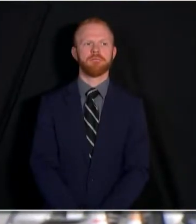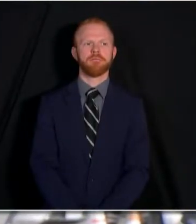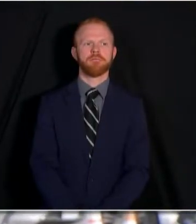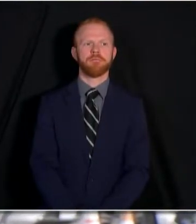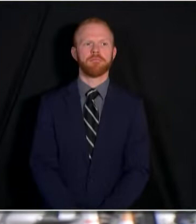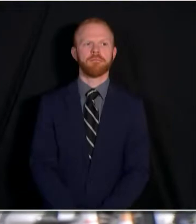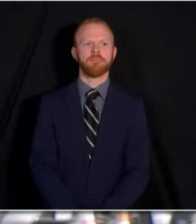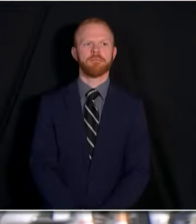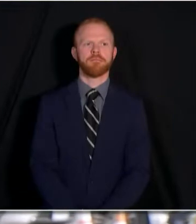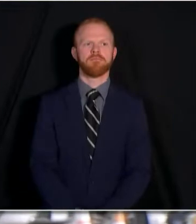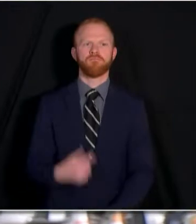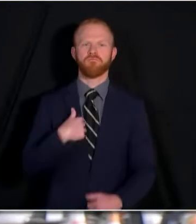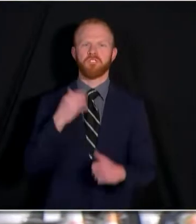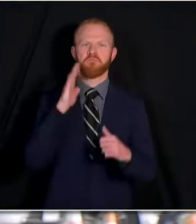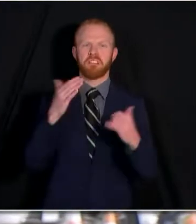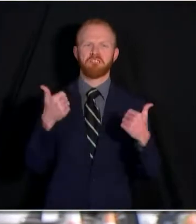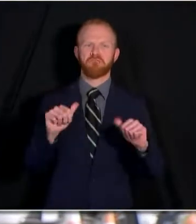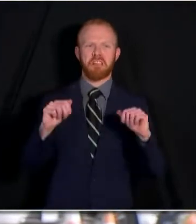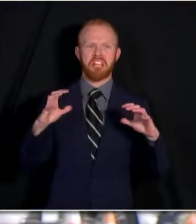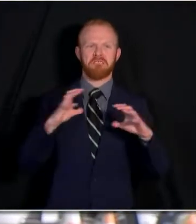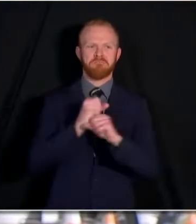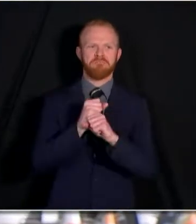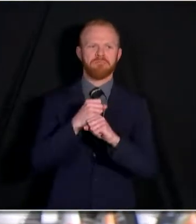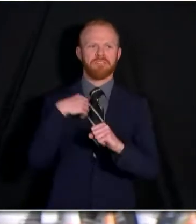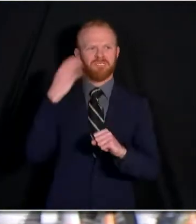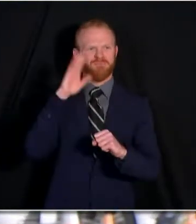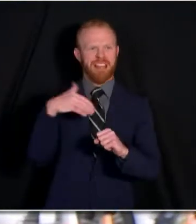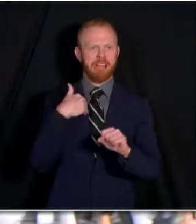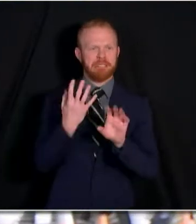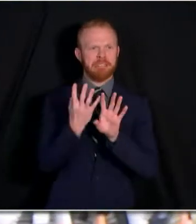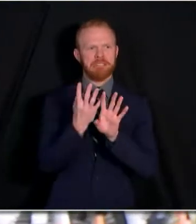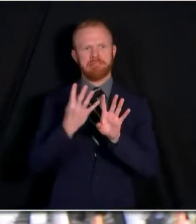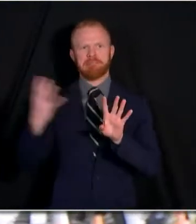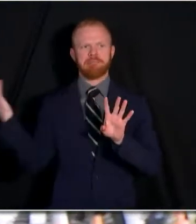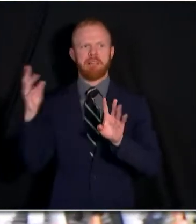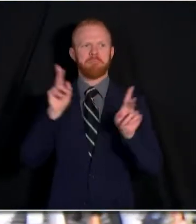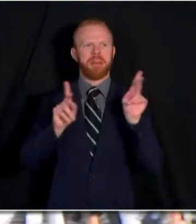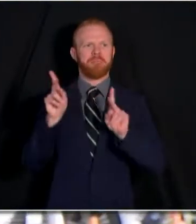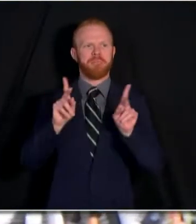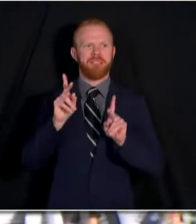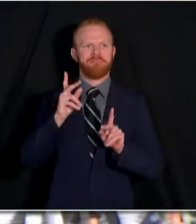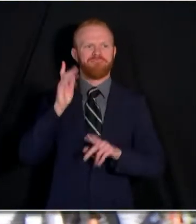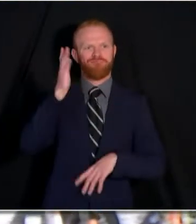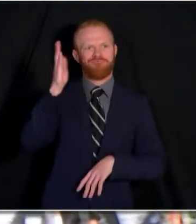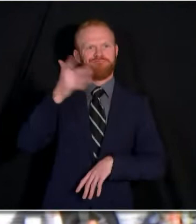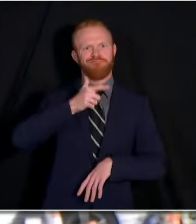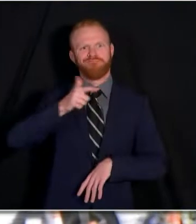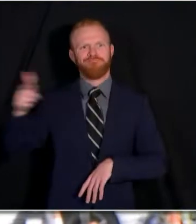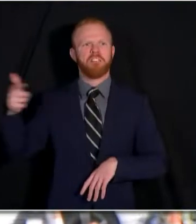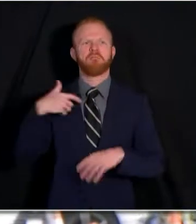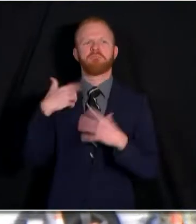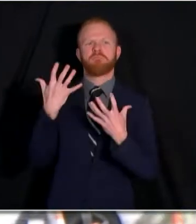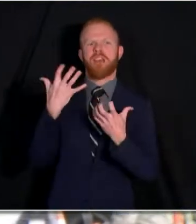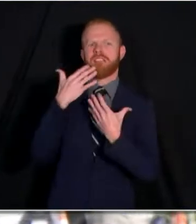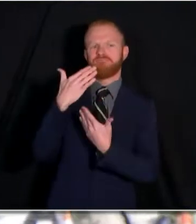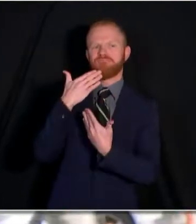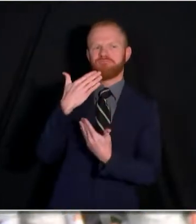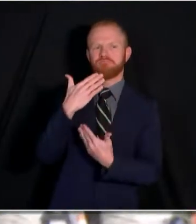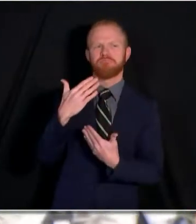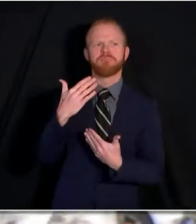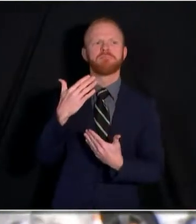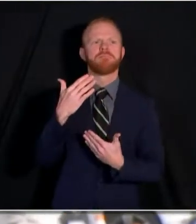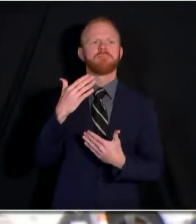quite brief because I know we have a big lineup, but let me just start with the thanks that we need to have, starting at the very top with